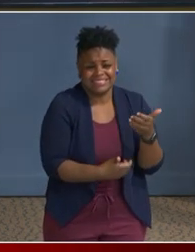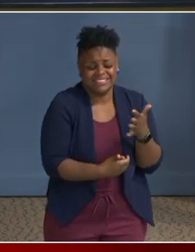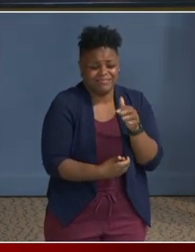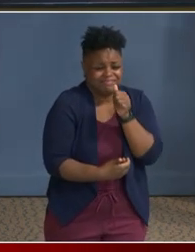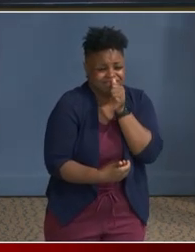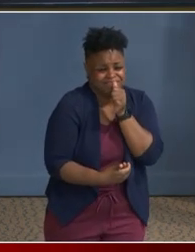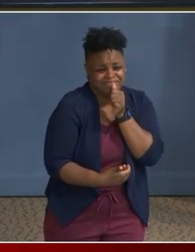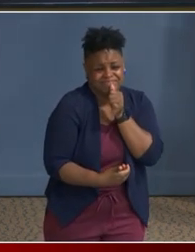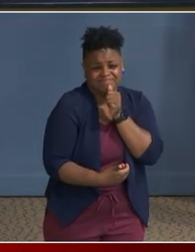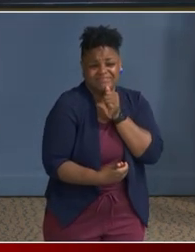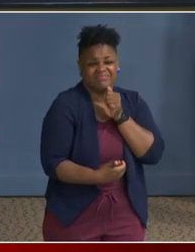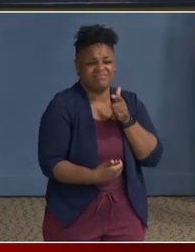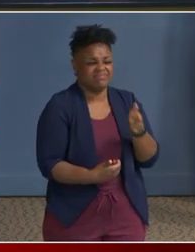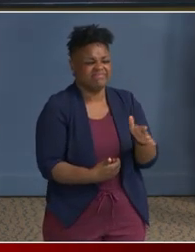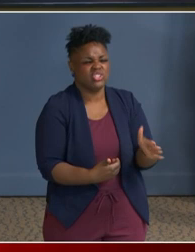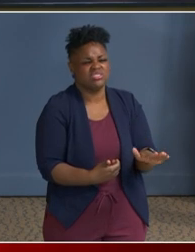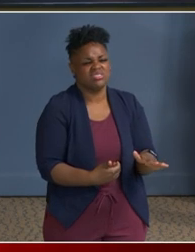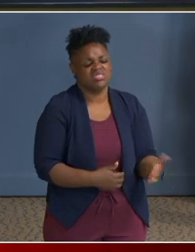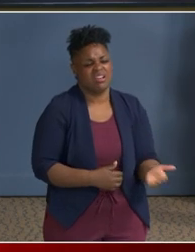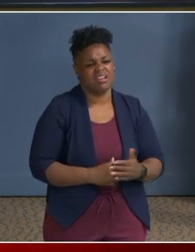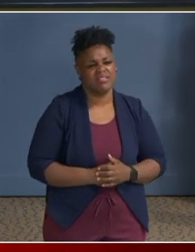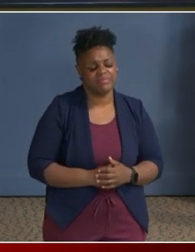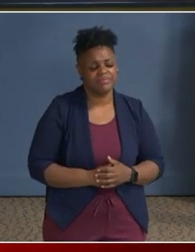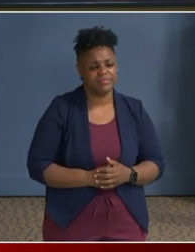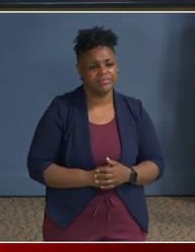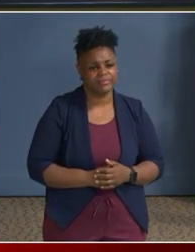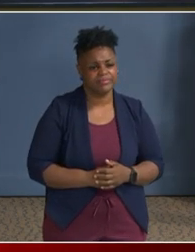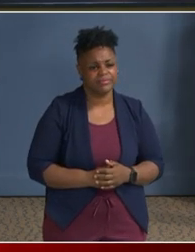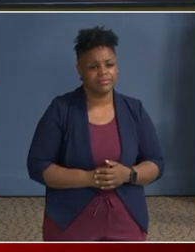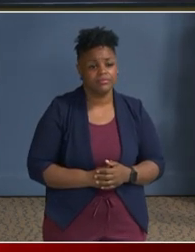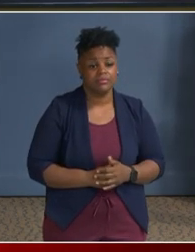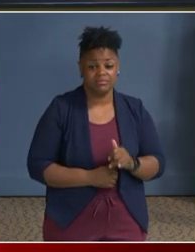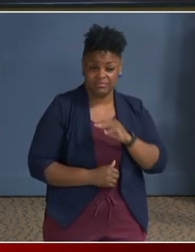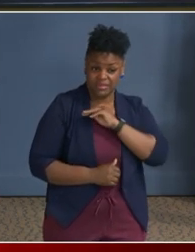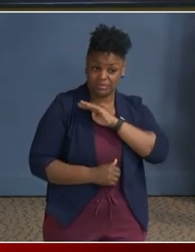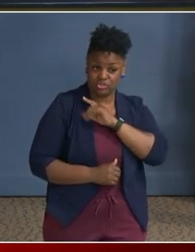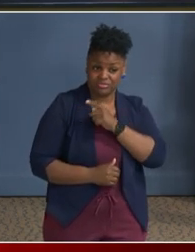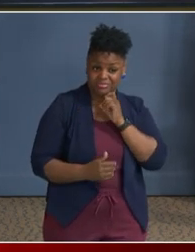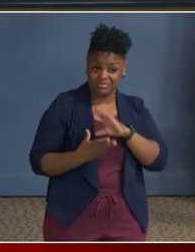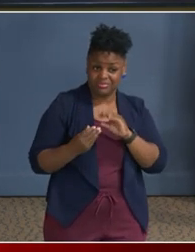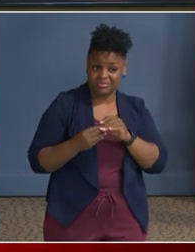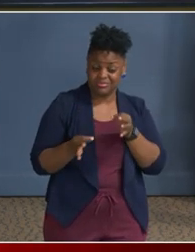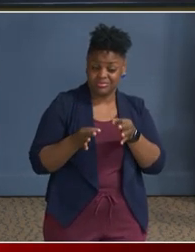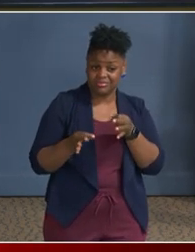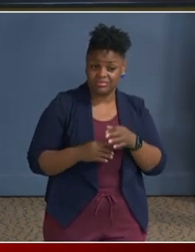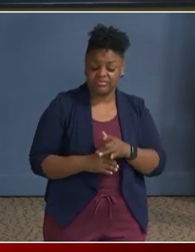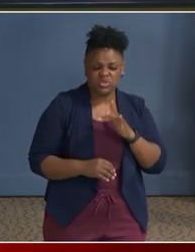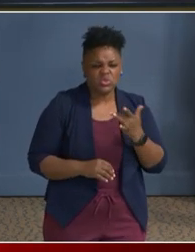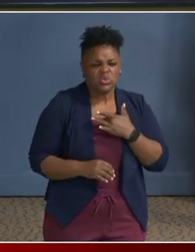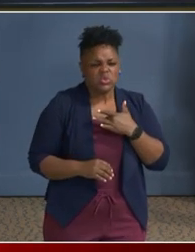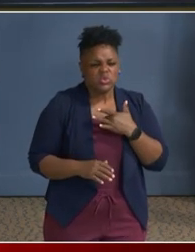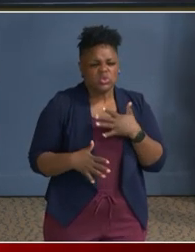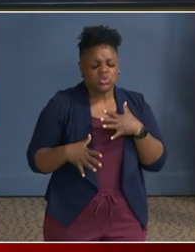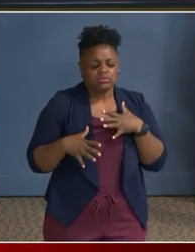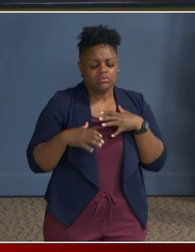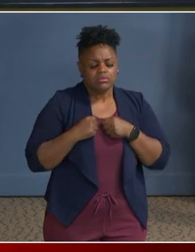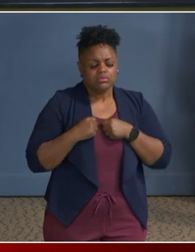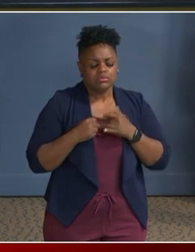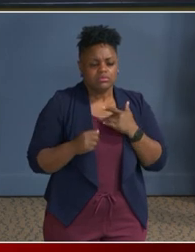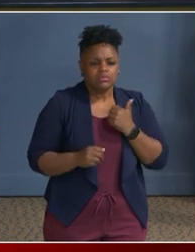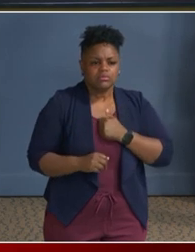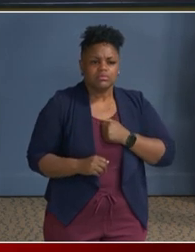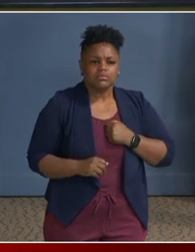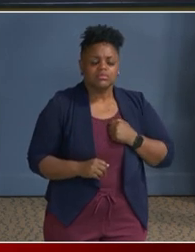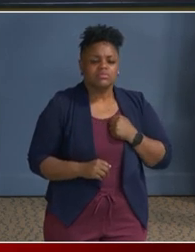fatal gunshot wound. As the mayor said, we want to express our sincere condolences